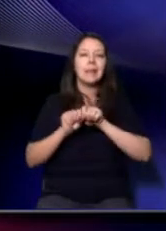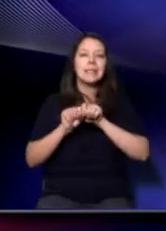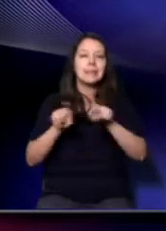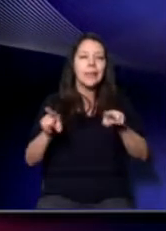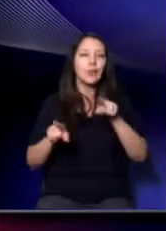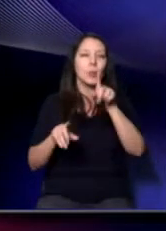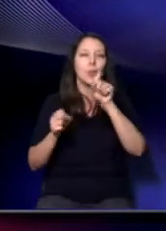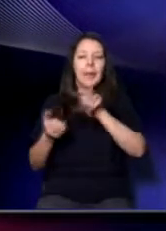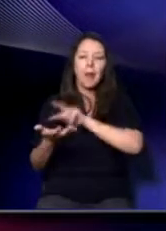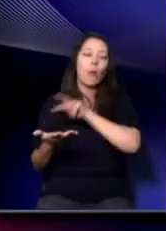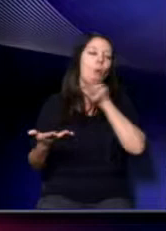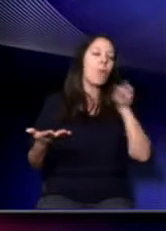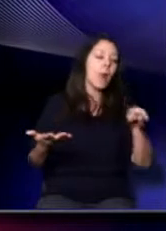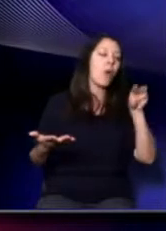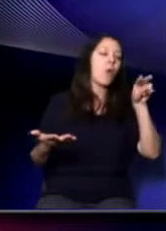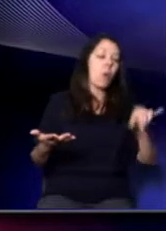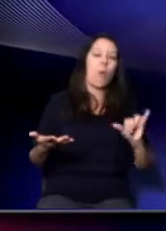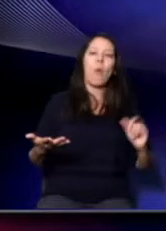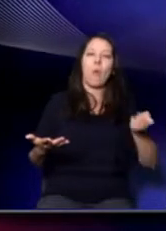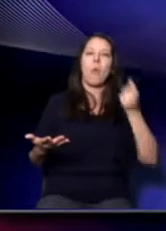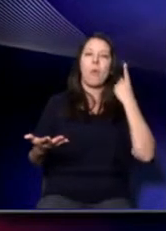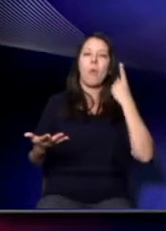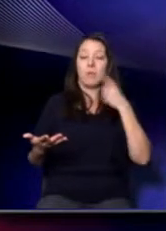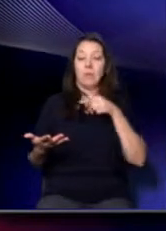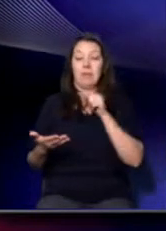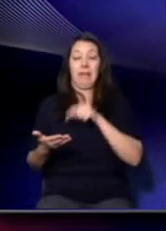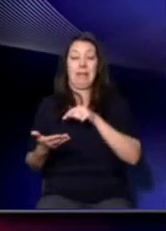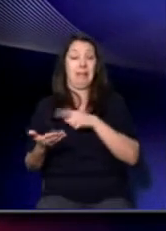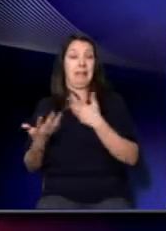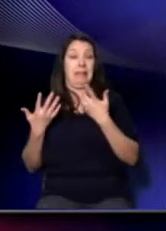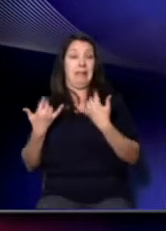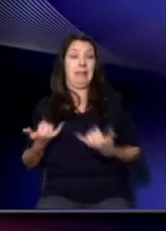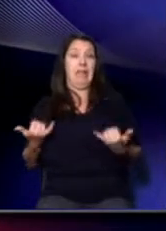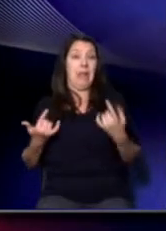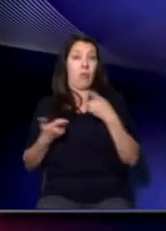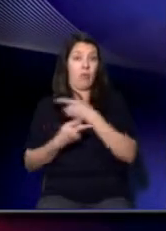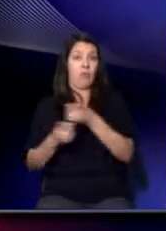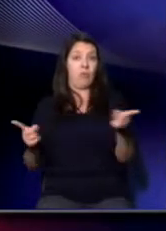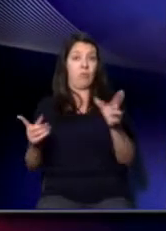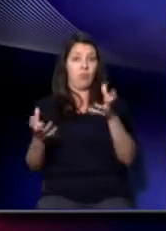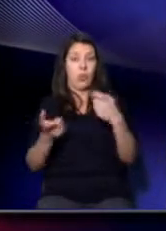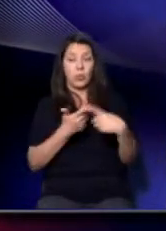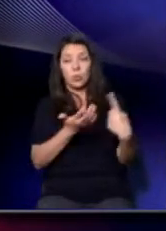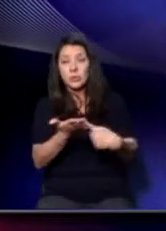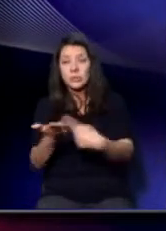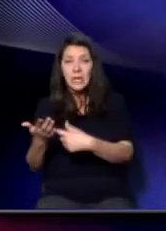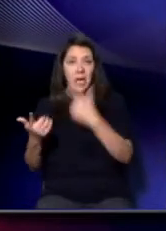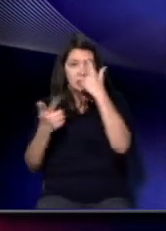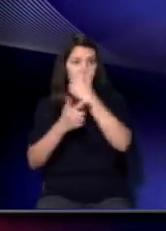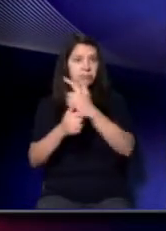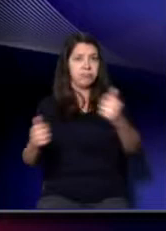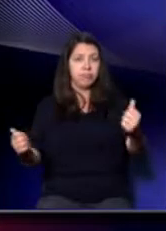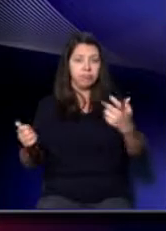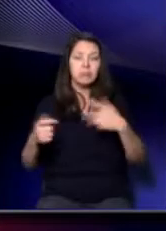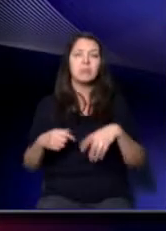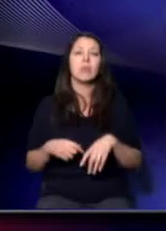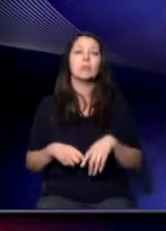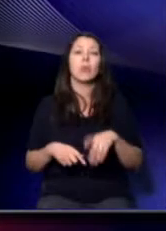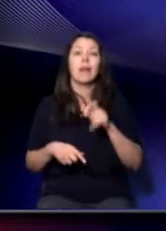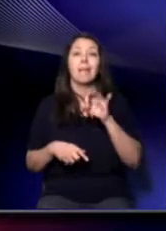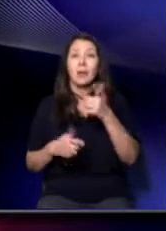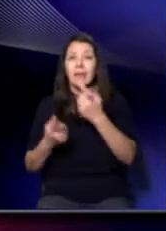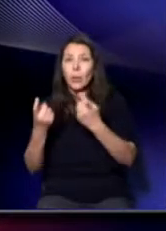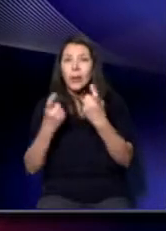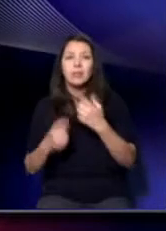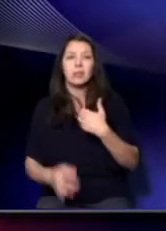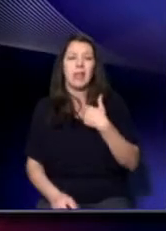back and take a look at it. But really, this is open for you and your discussion and questions. Richard is